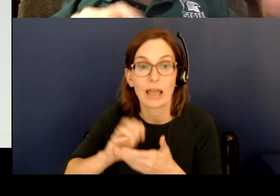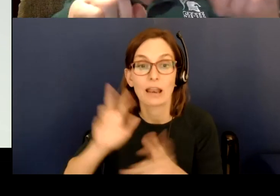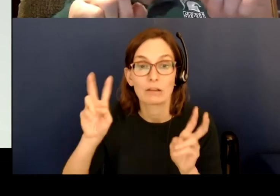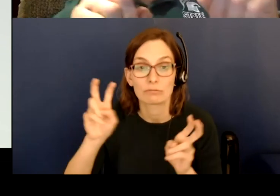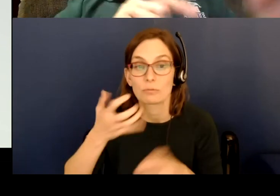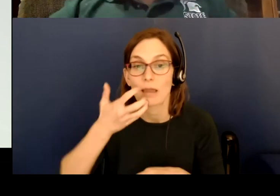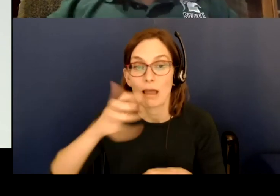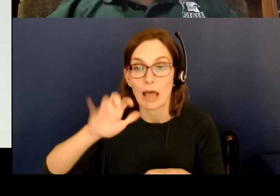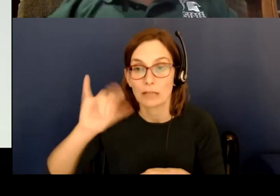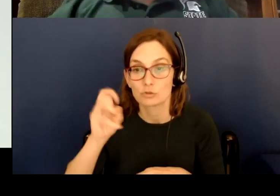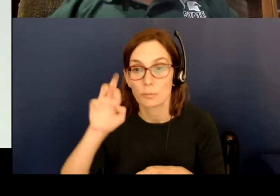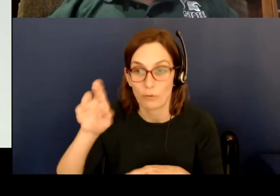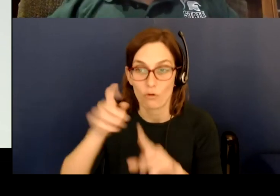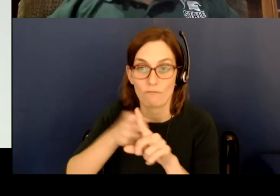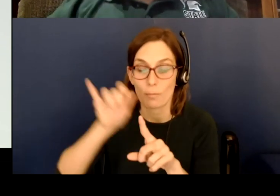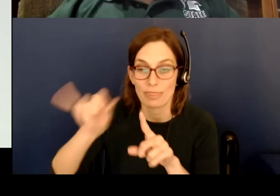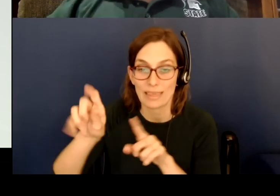from this star.